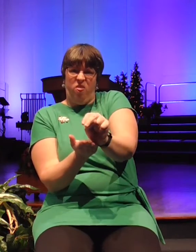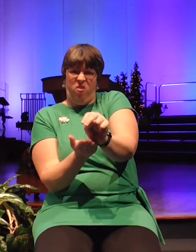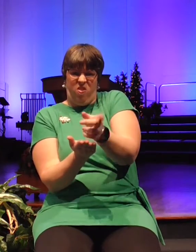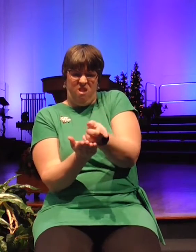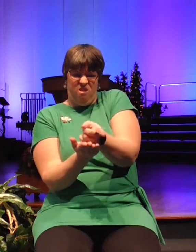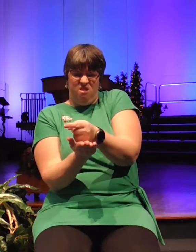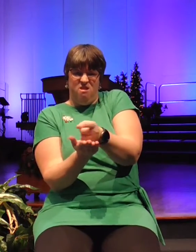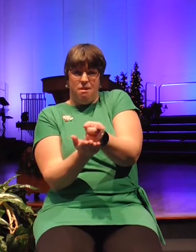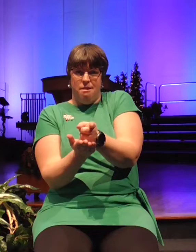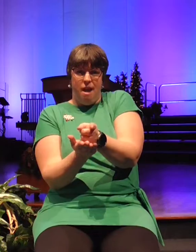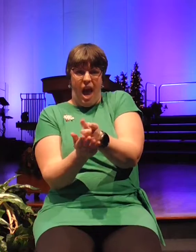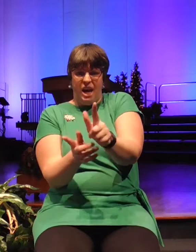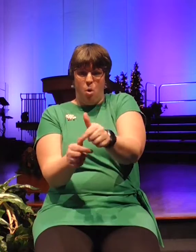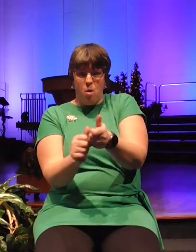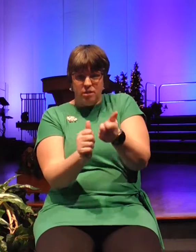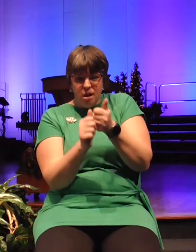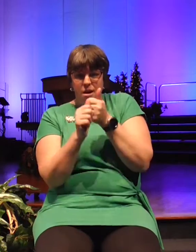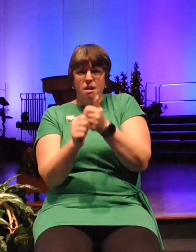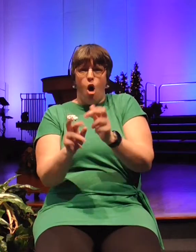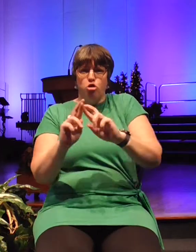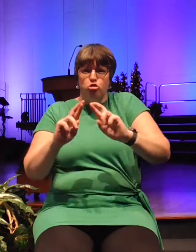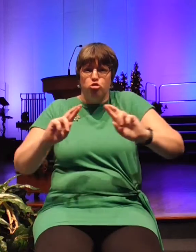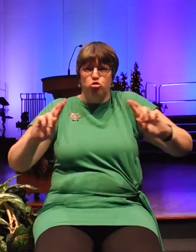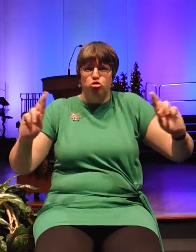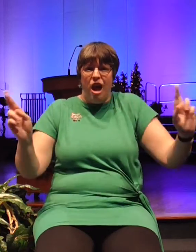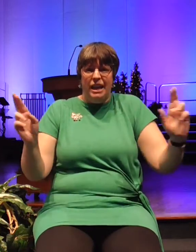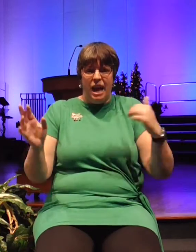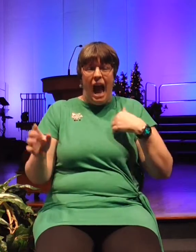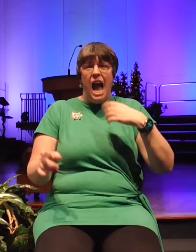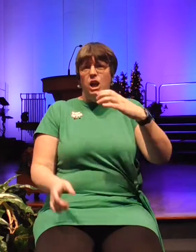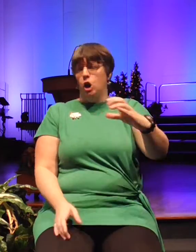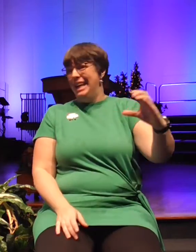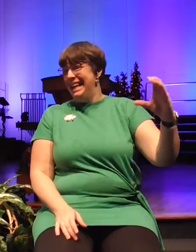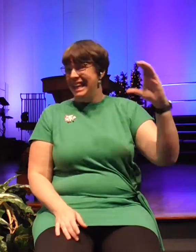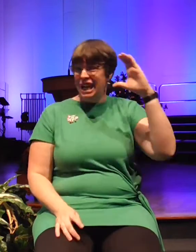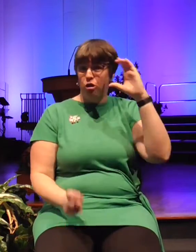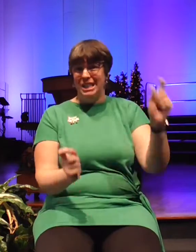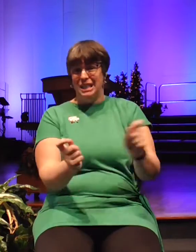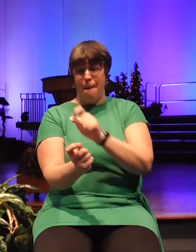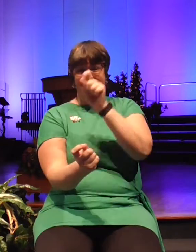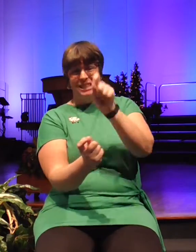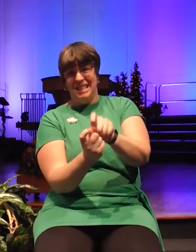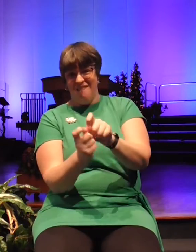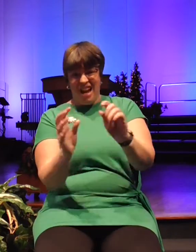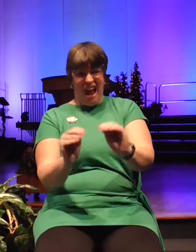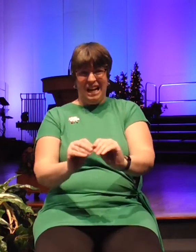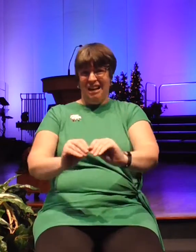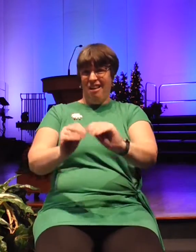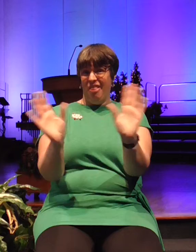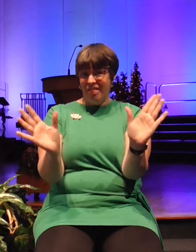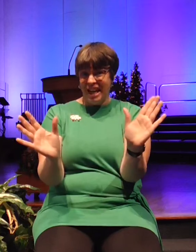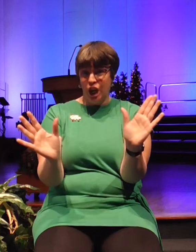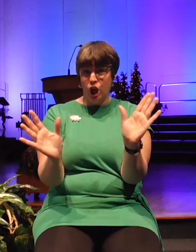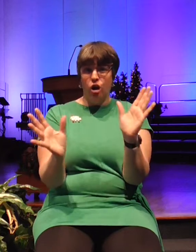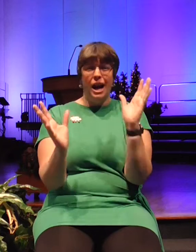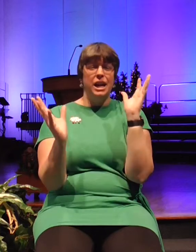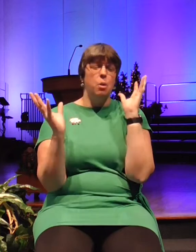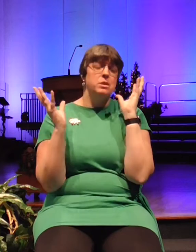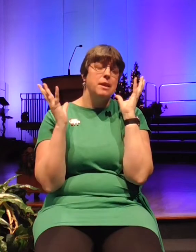on board. And it was absolutely distinguishable, absolutely clear. And it